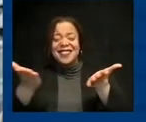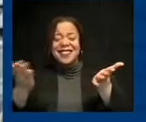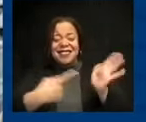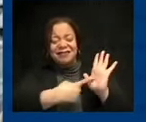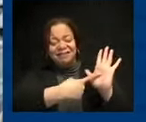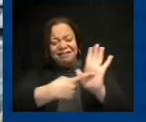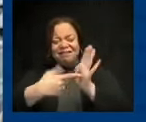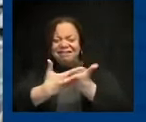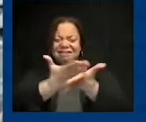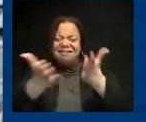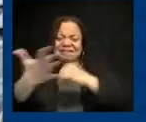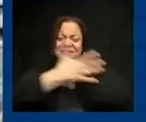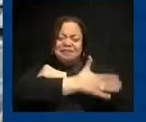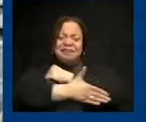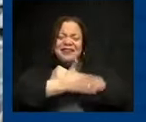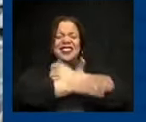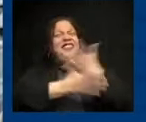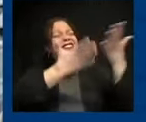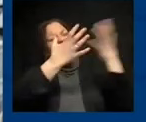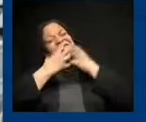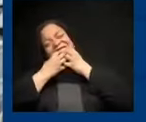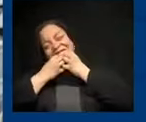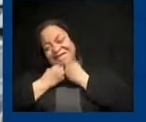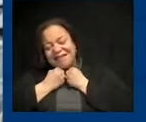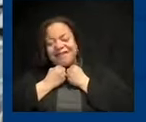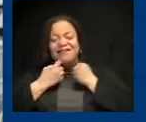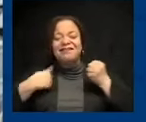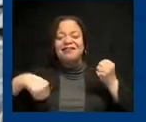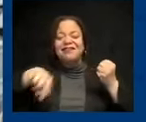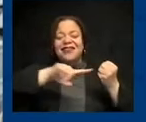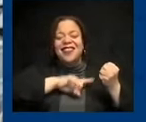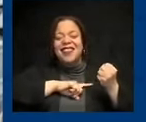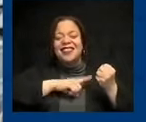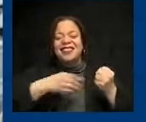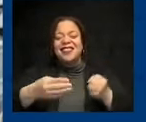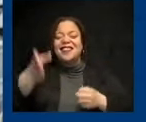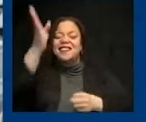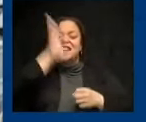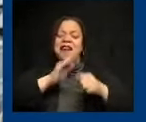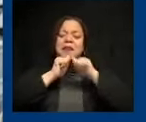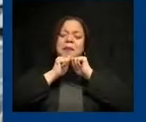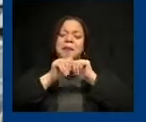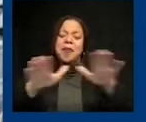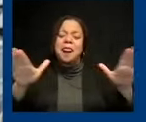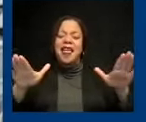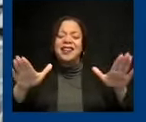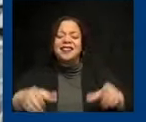We love you, and may God bless and keep each of you. Thank you.